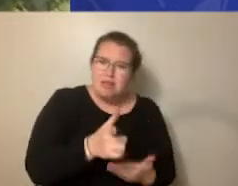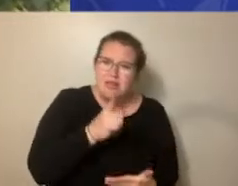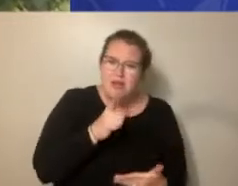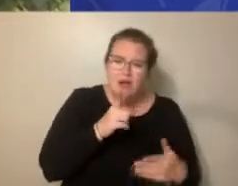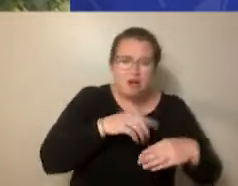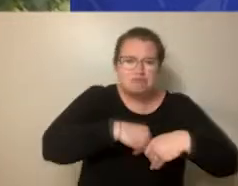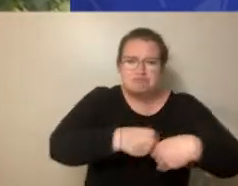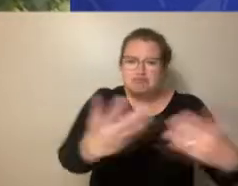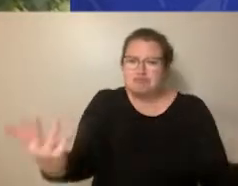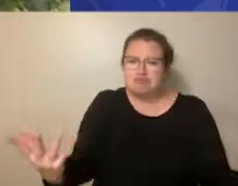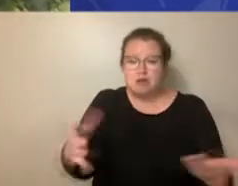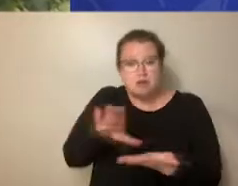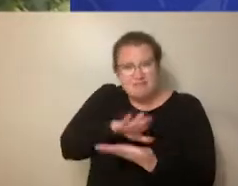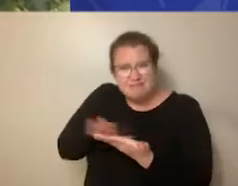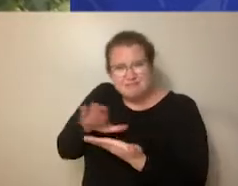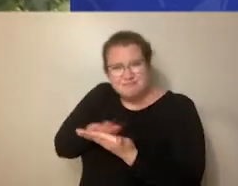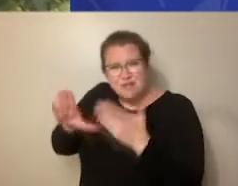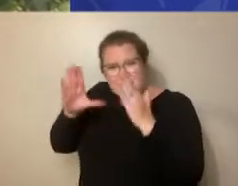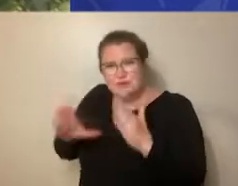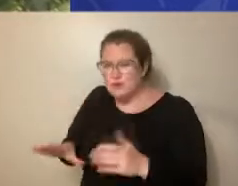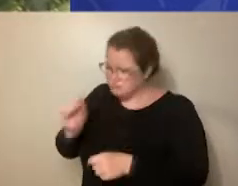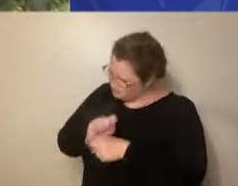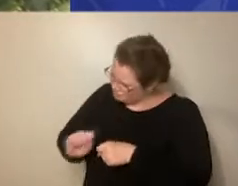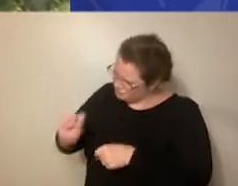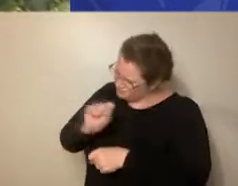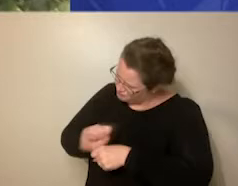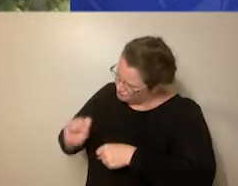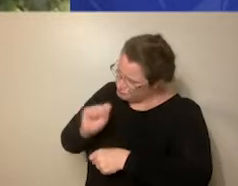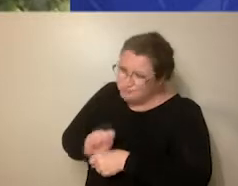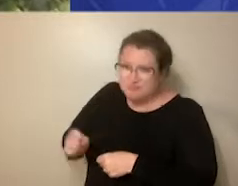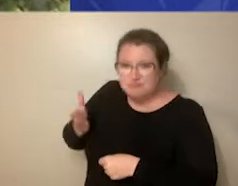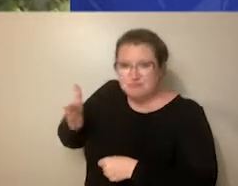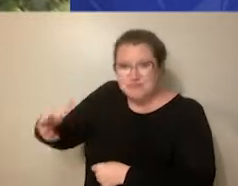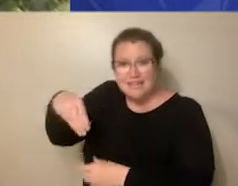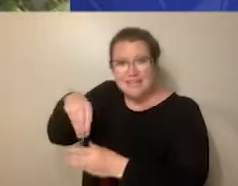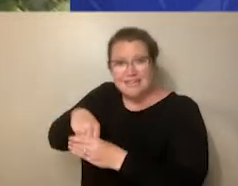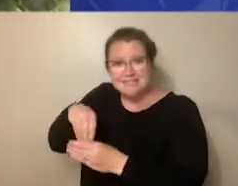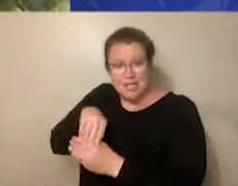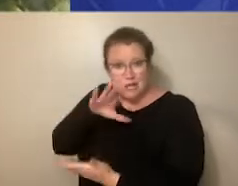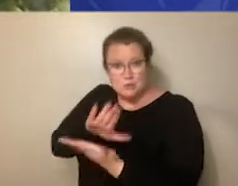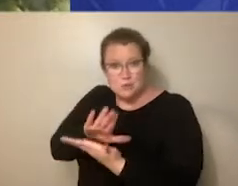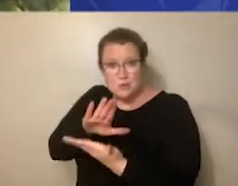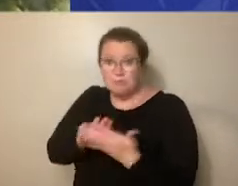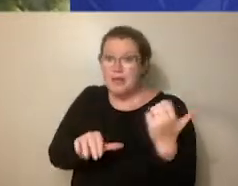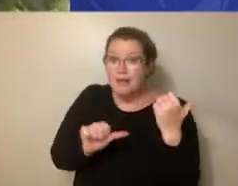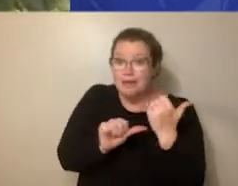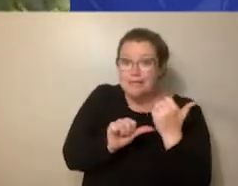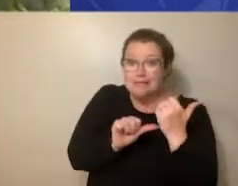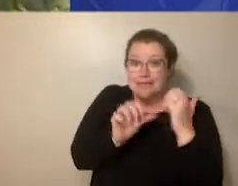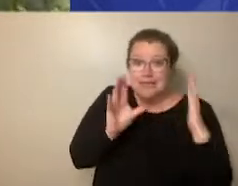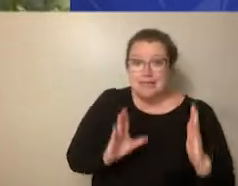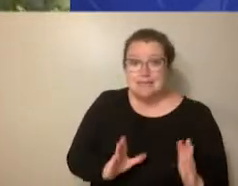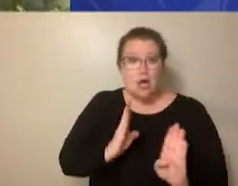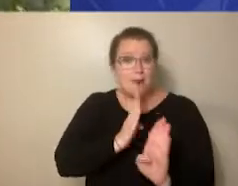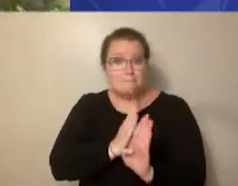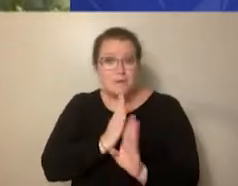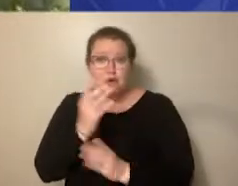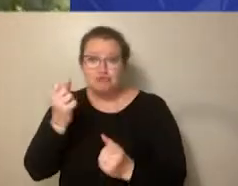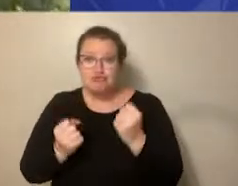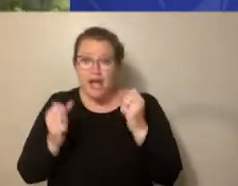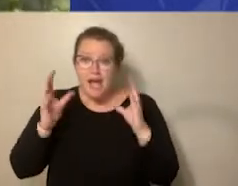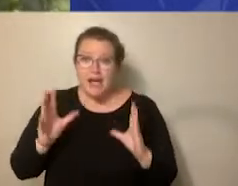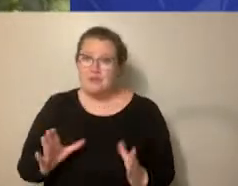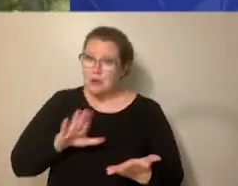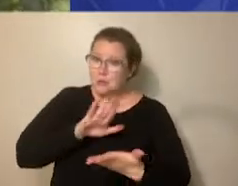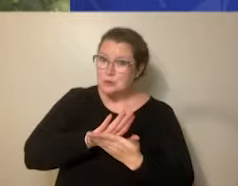Janitors are working hard at school. drivers, school staff